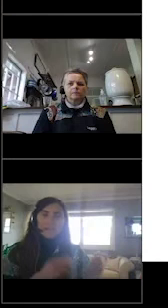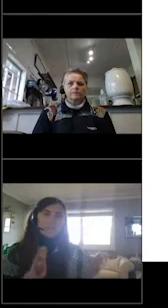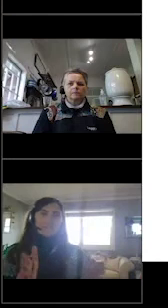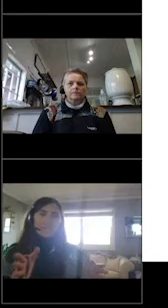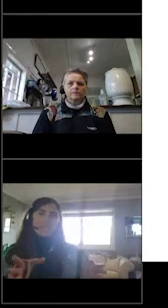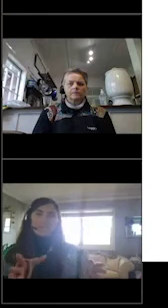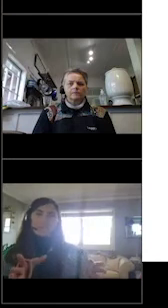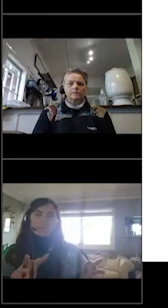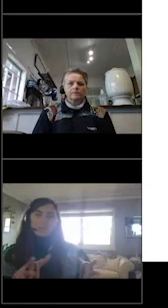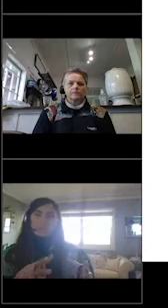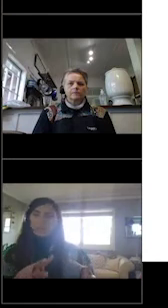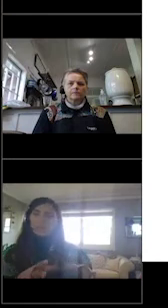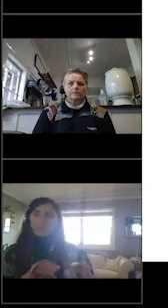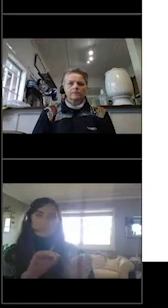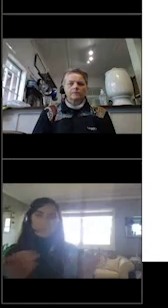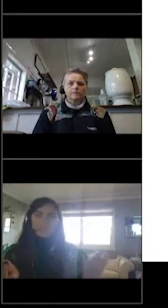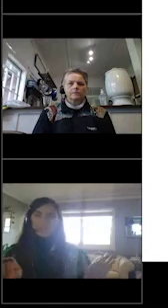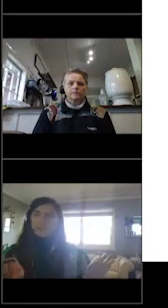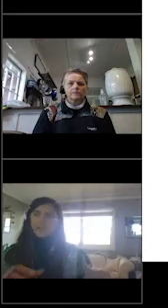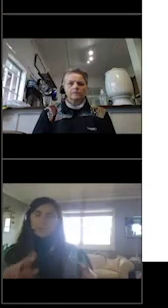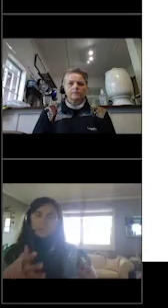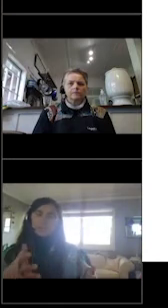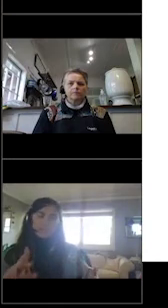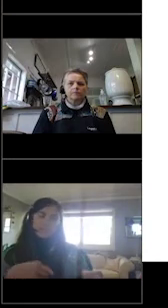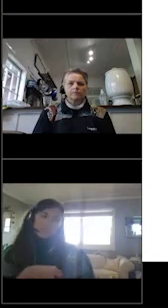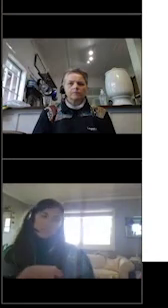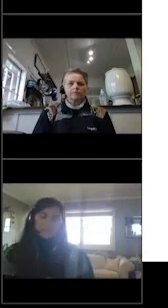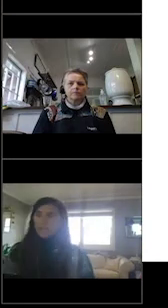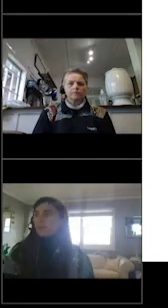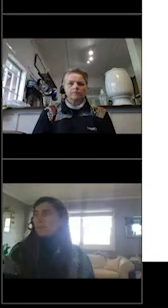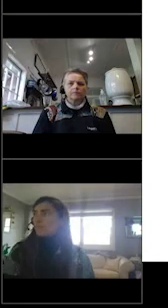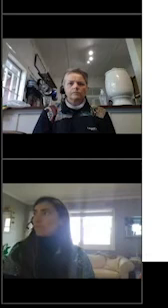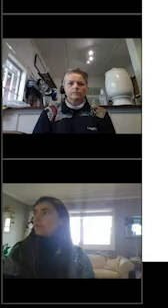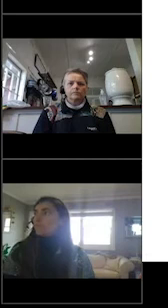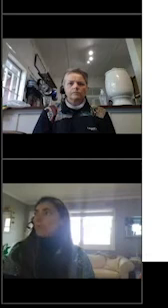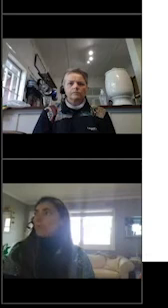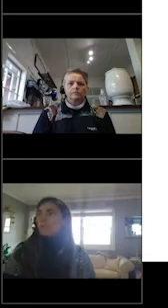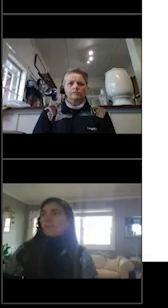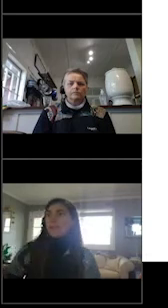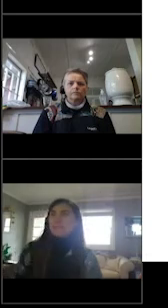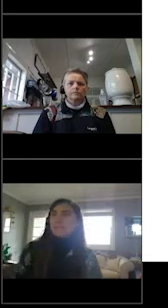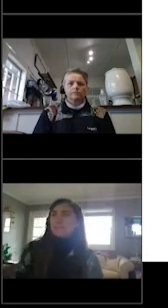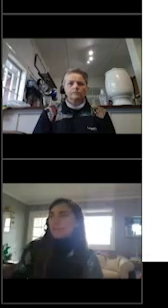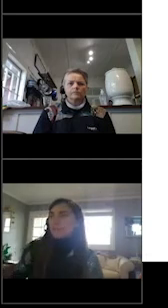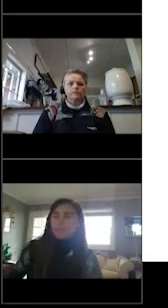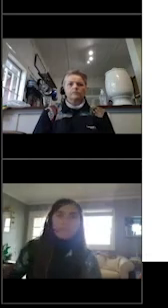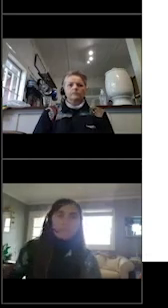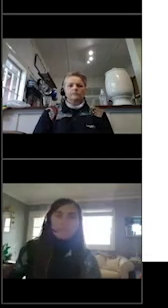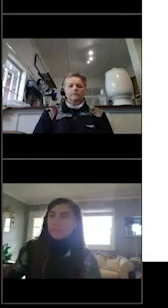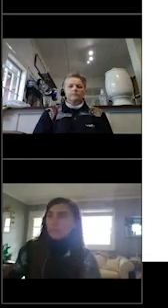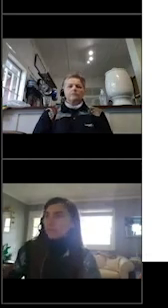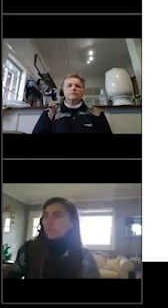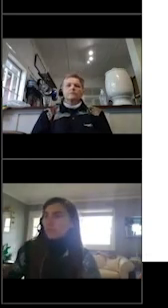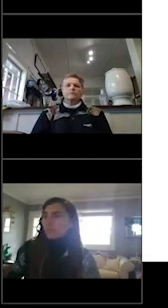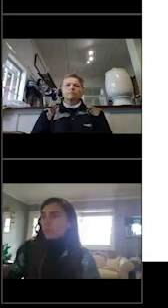And then they get an actual letter as well. It's called the visa grant letter, which they should really keep as a record because it helps them get access to certain things they'll then